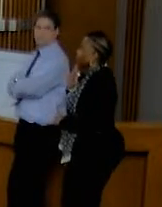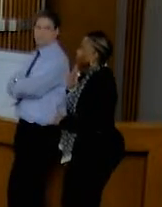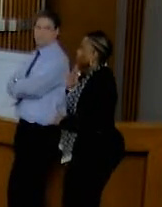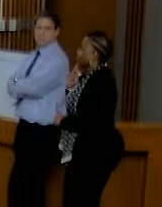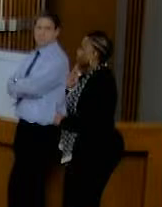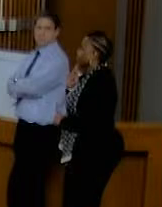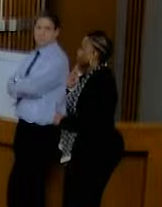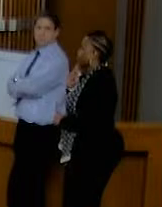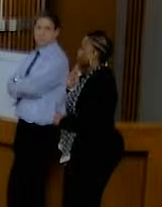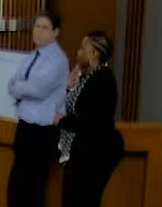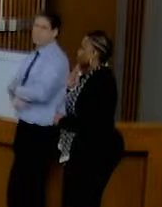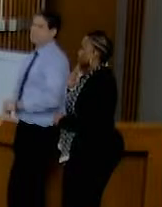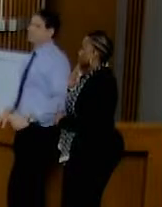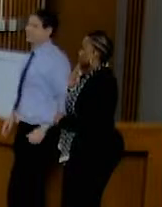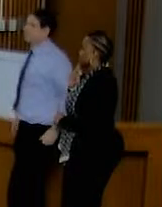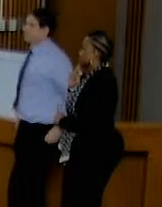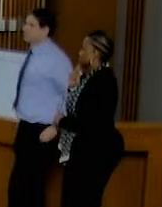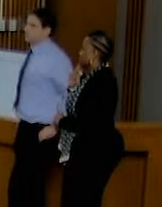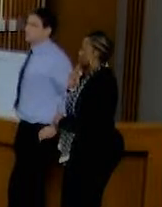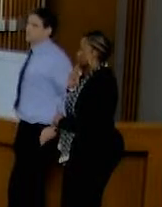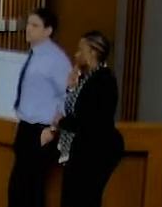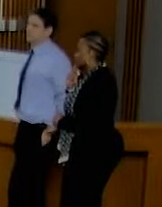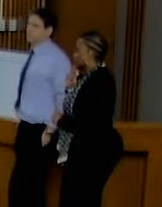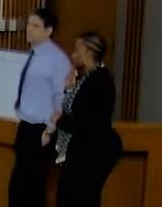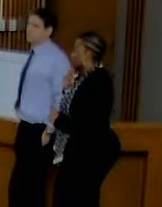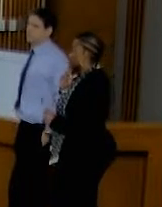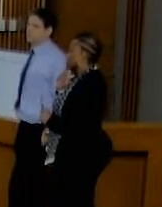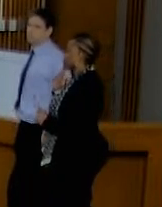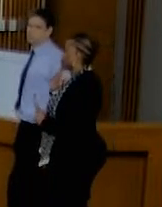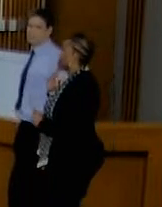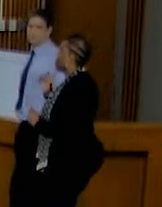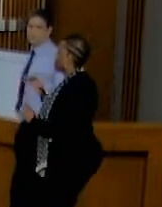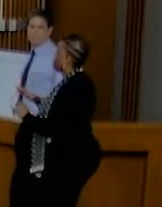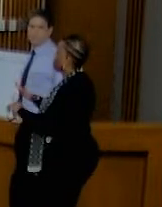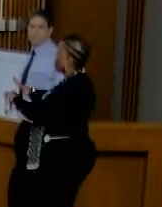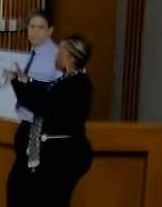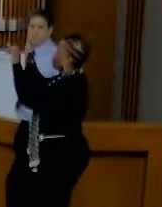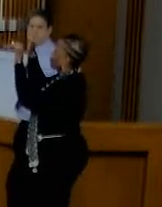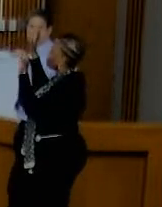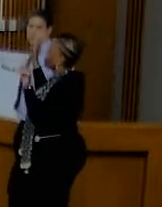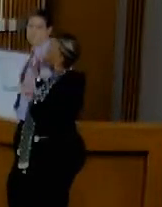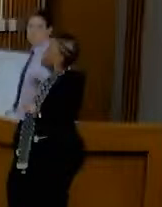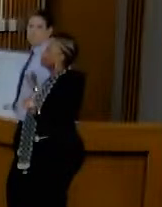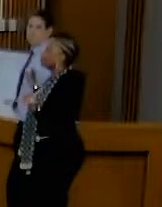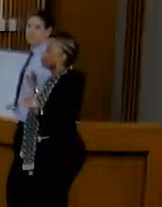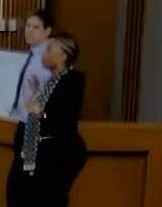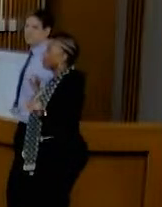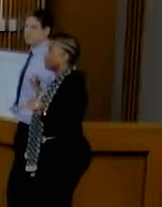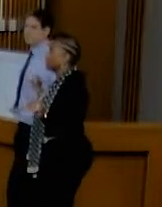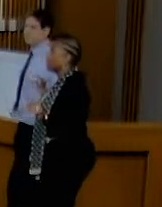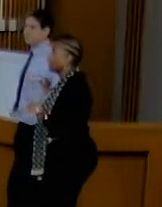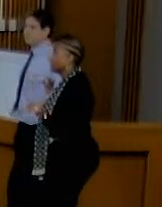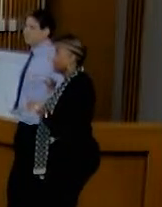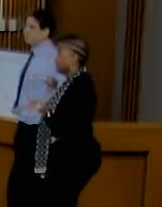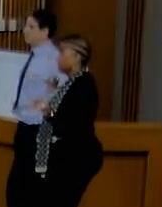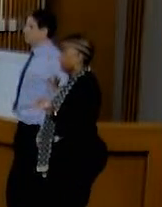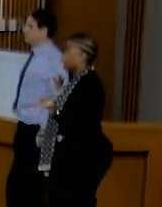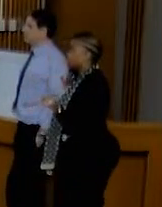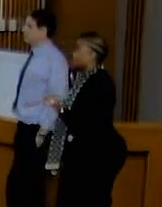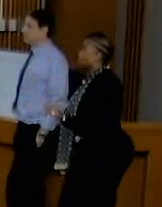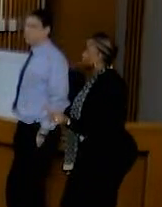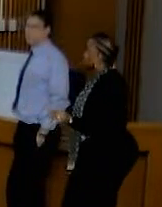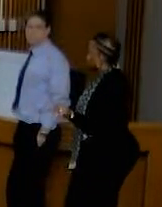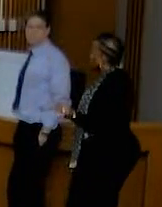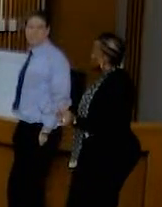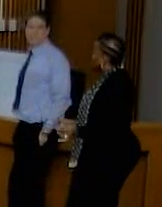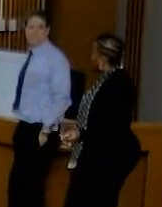I think you all brought up some really good insights and aha moments. It's important to remember that a partnership agreement is that overarching,